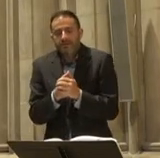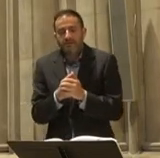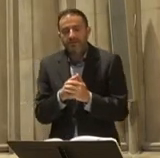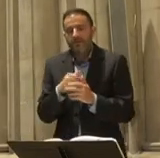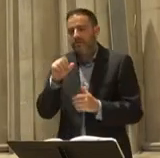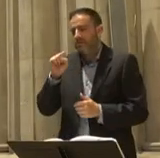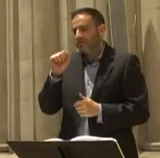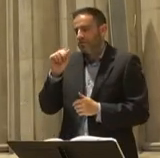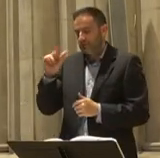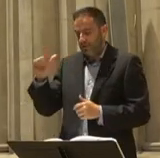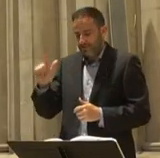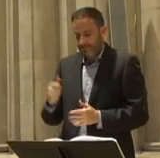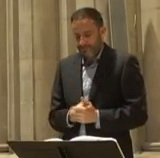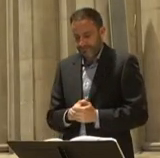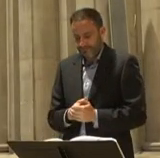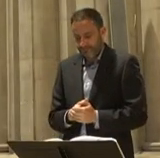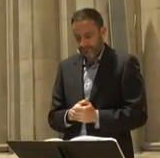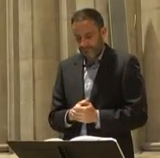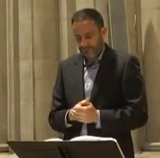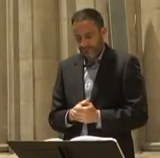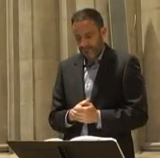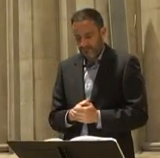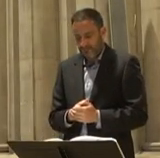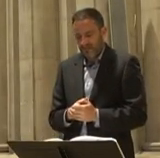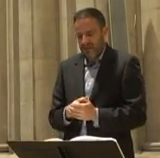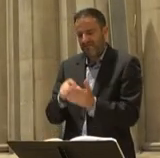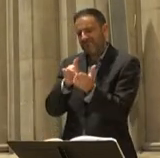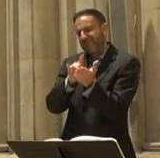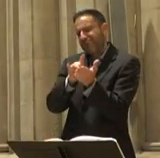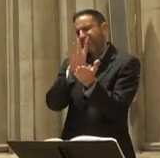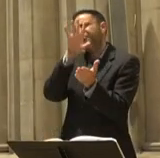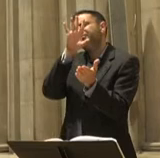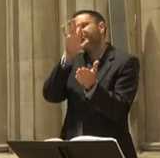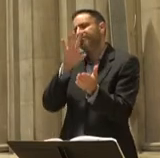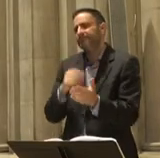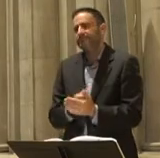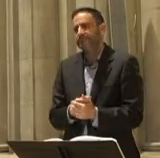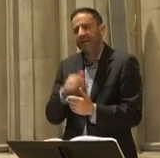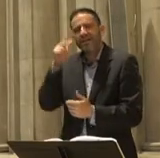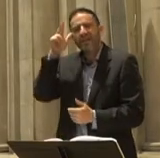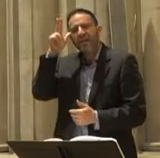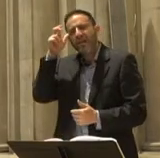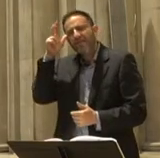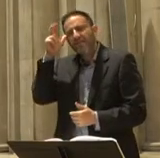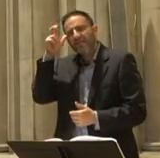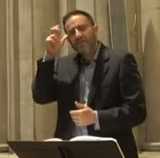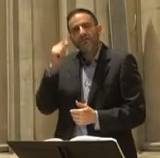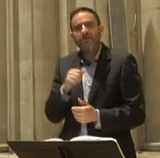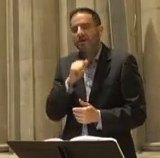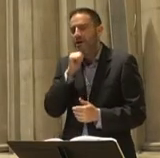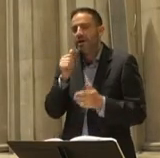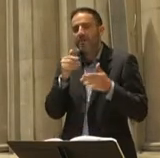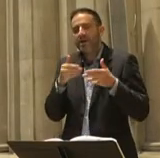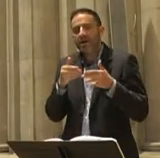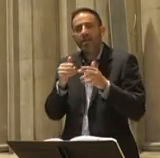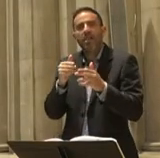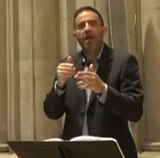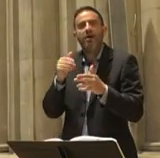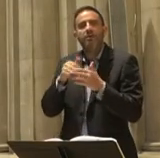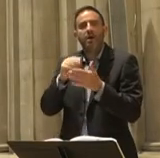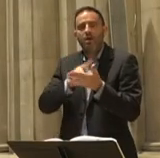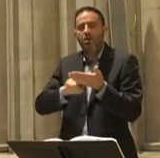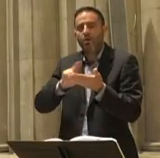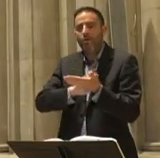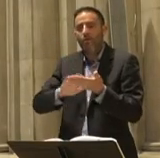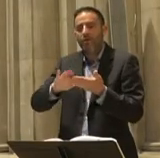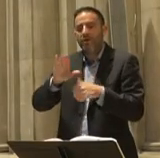Saul and casting him out as something evil and not to be allowed into the context of the Holy